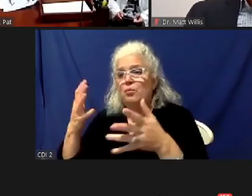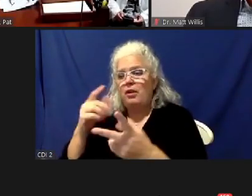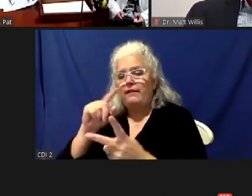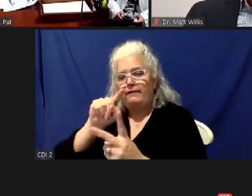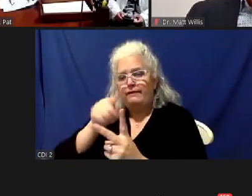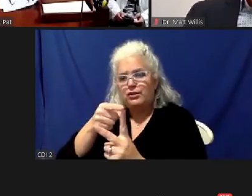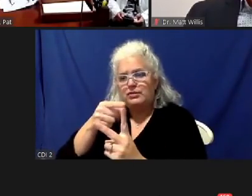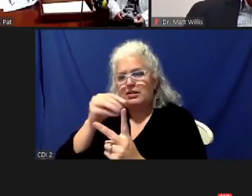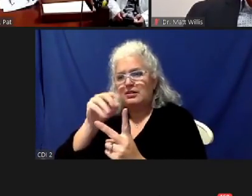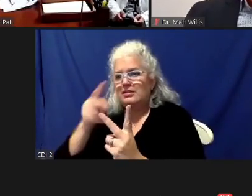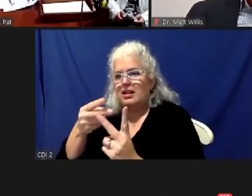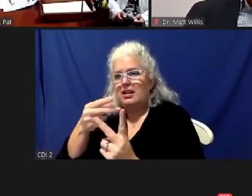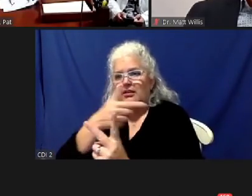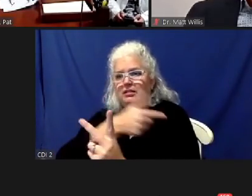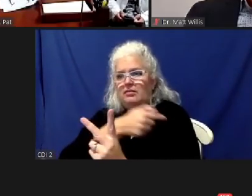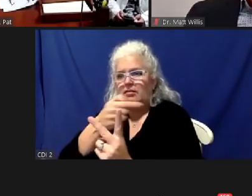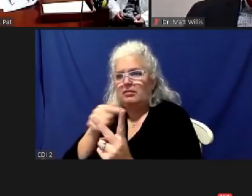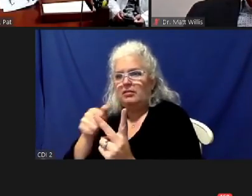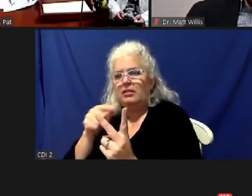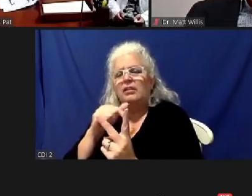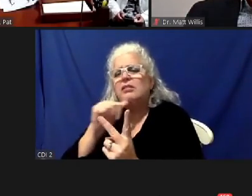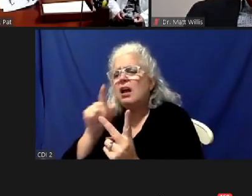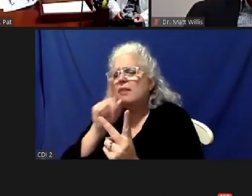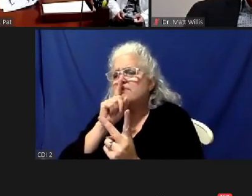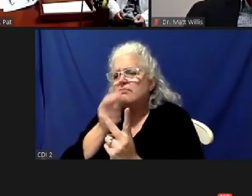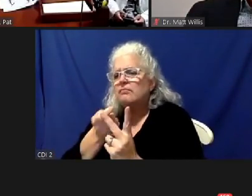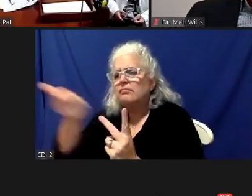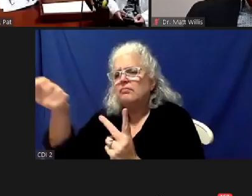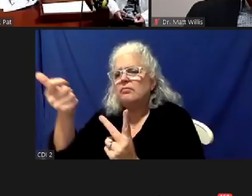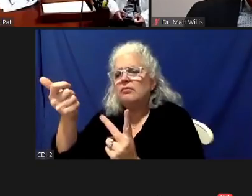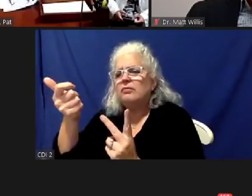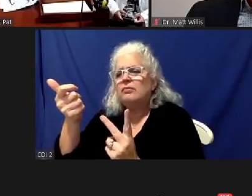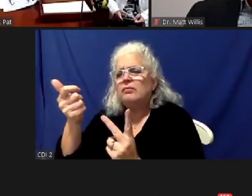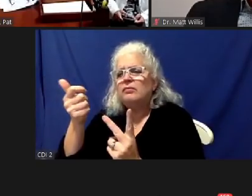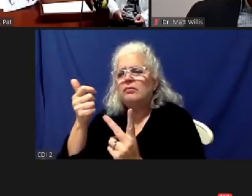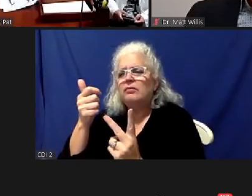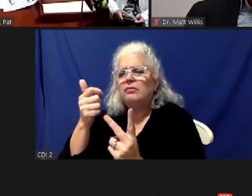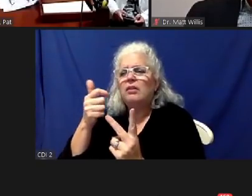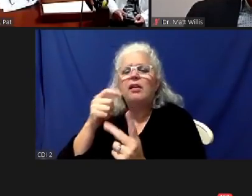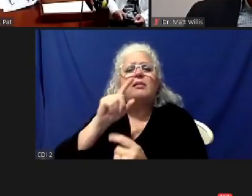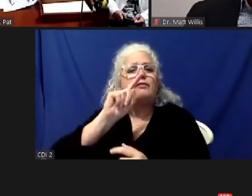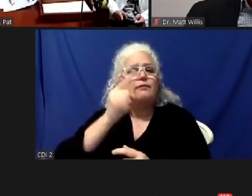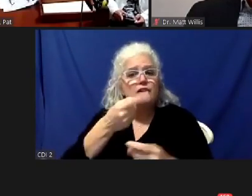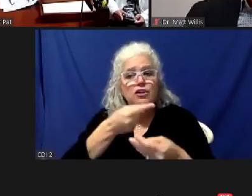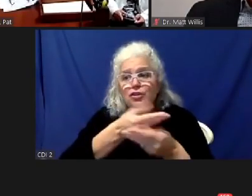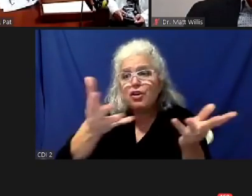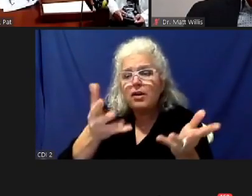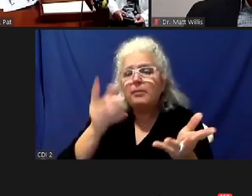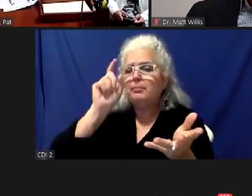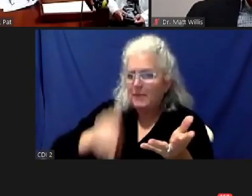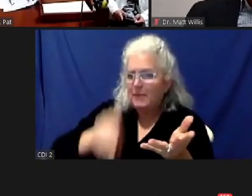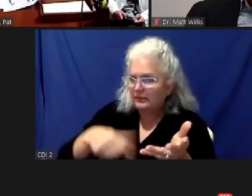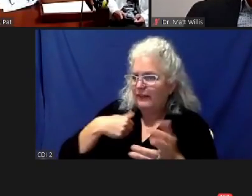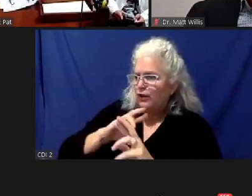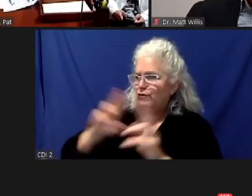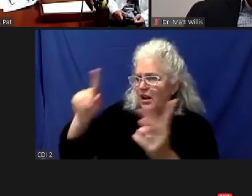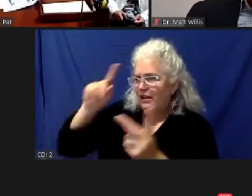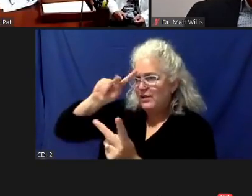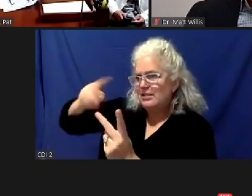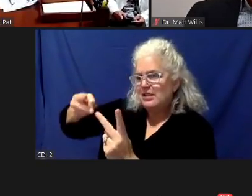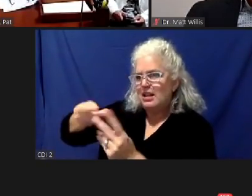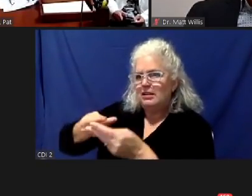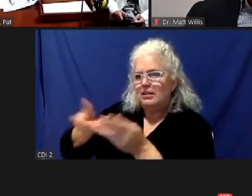are single only doses, so we don't have to worry about that. So how does that sort of impact